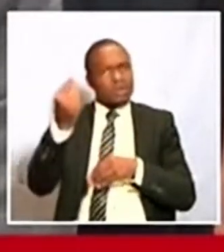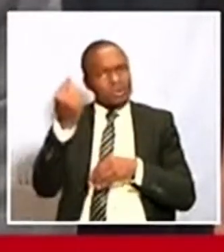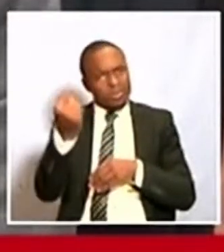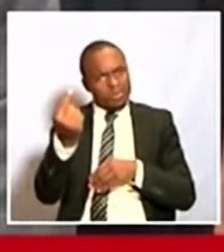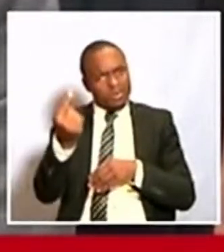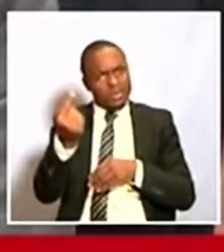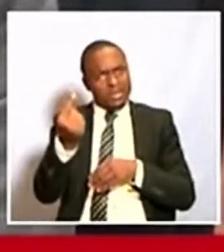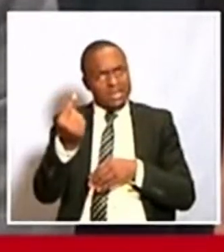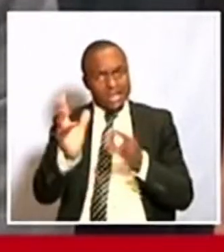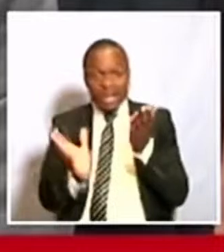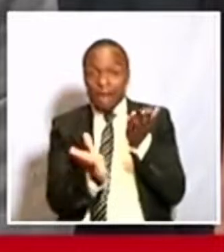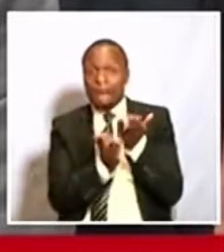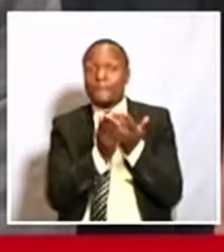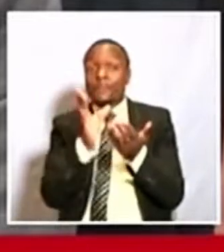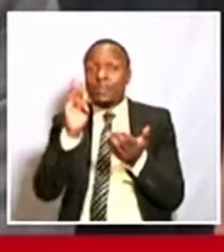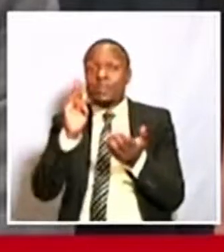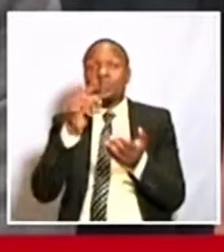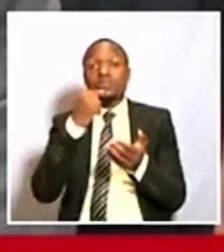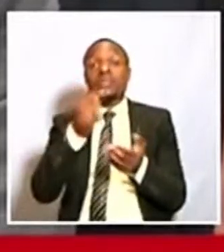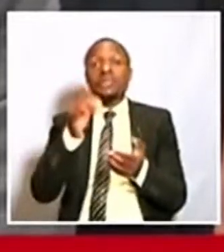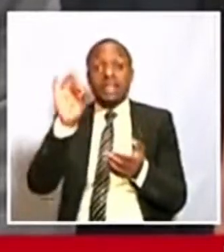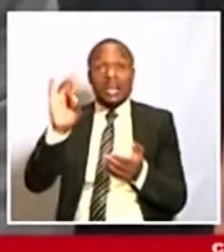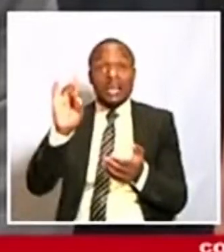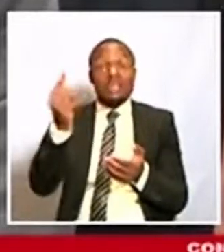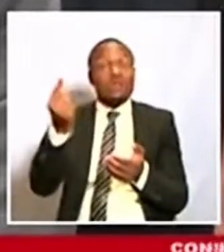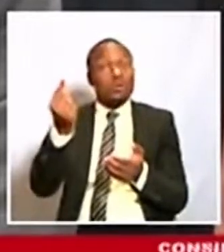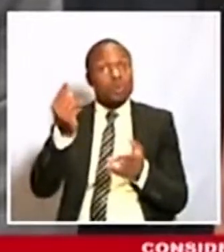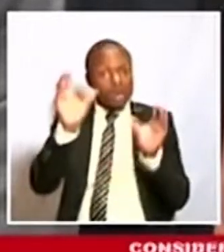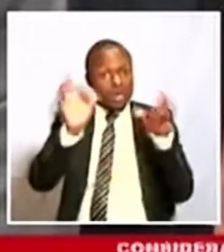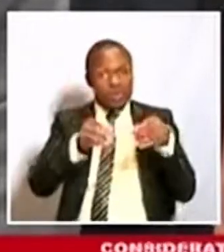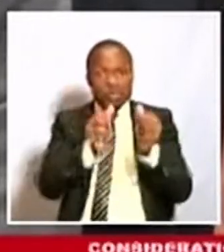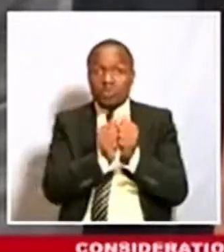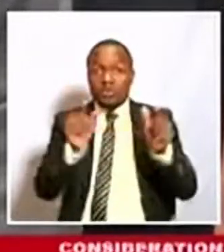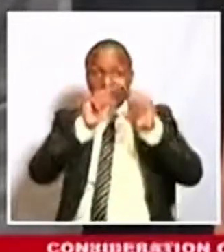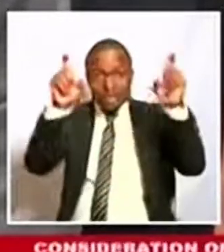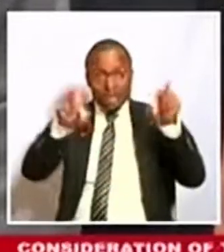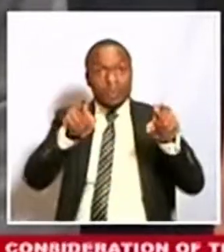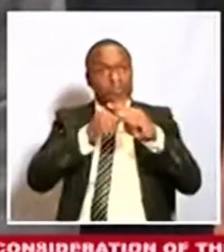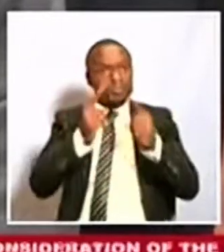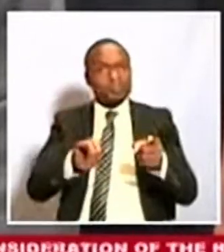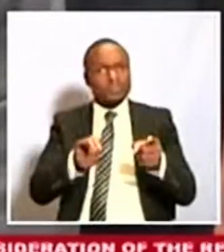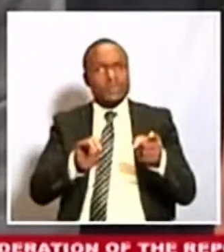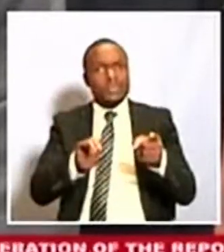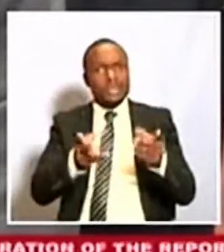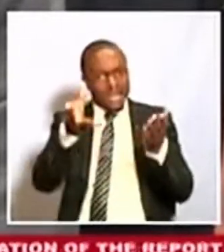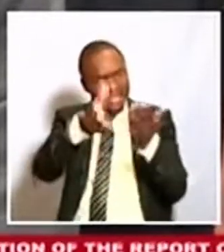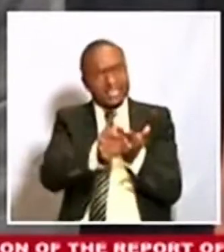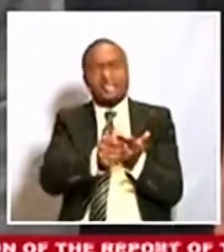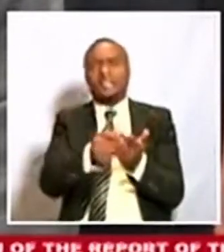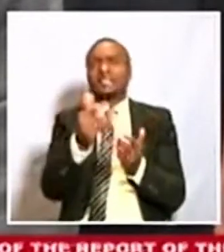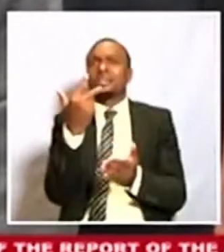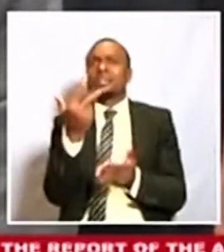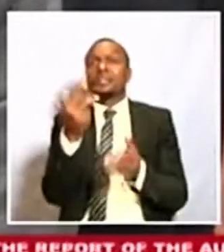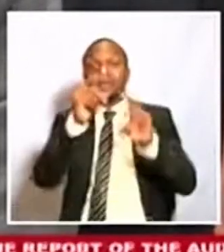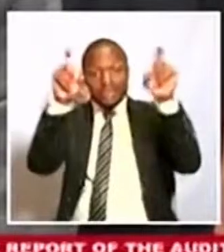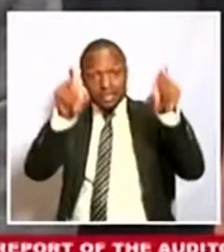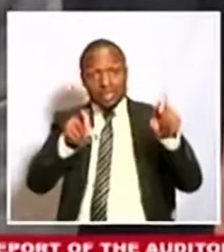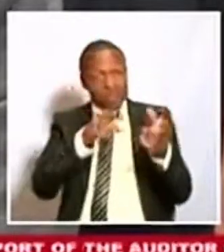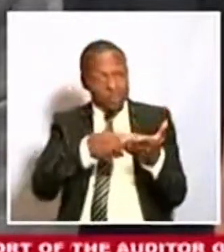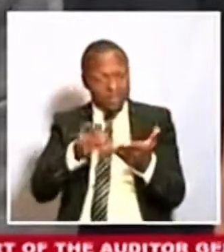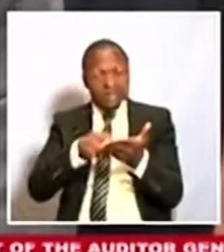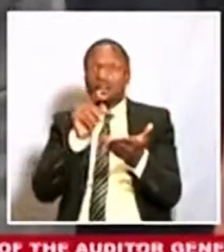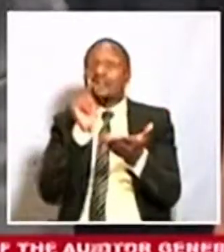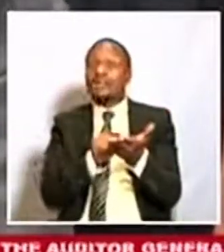at Appendix 17, they are saying 81 clubs without certificates, but only attached 3 certificates here. We have read this report,